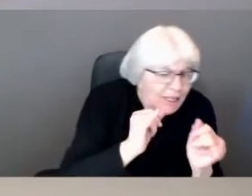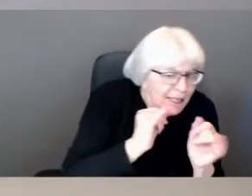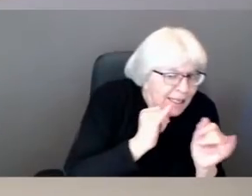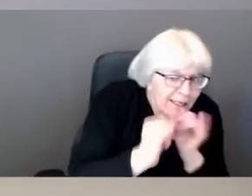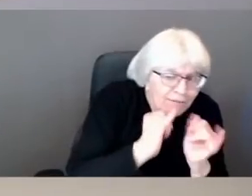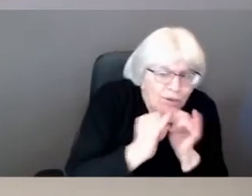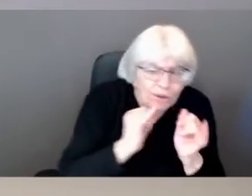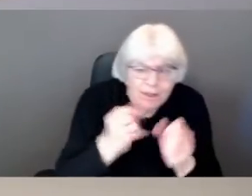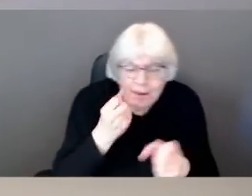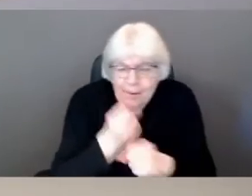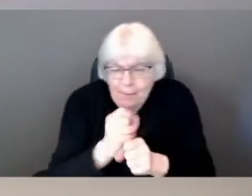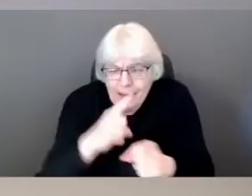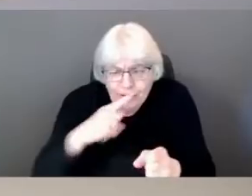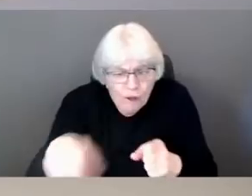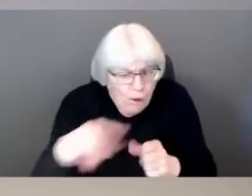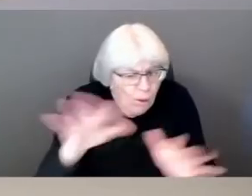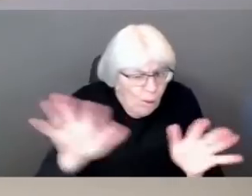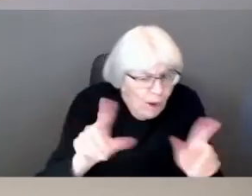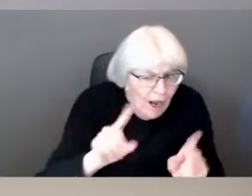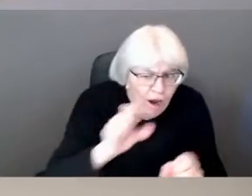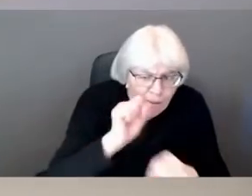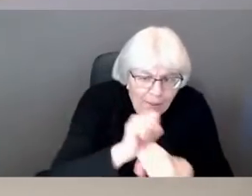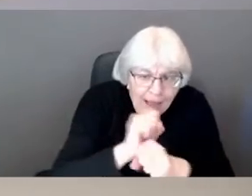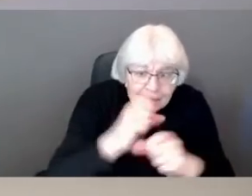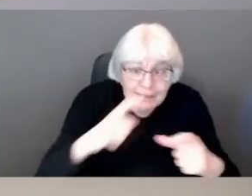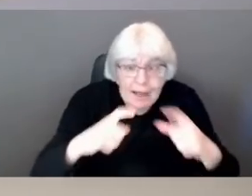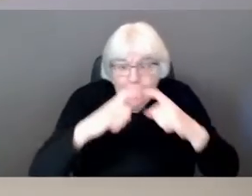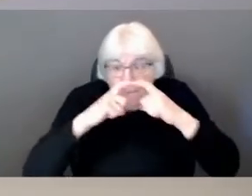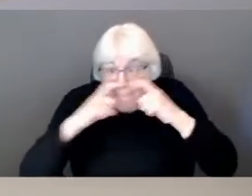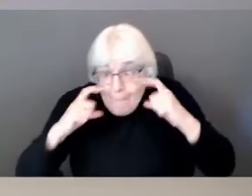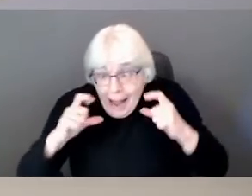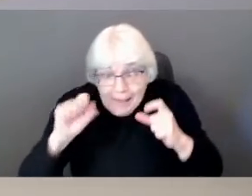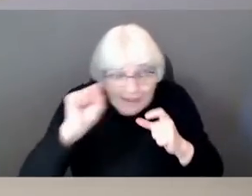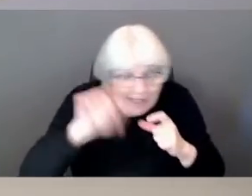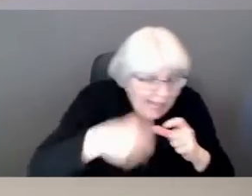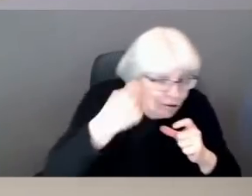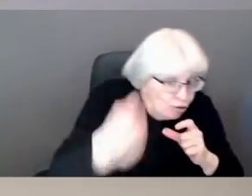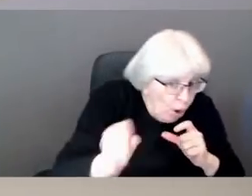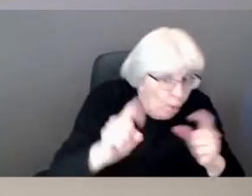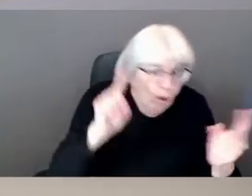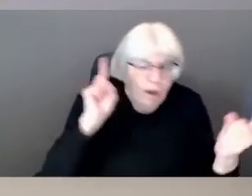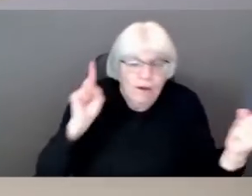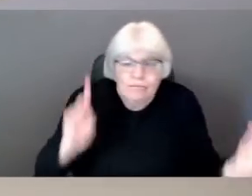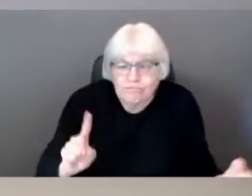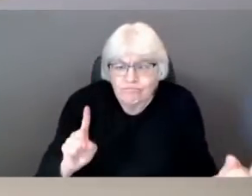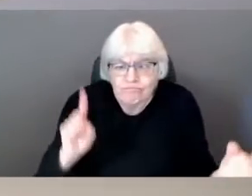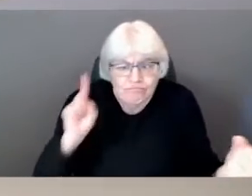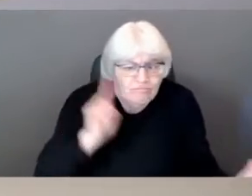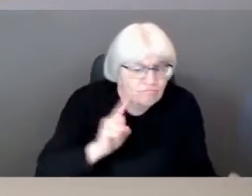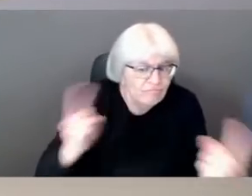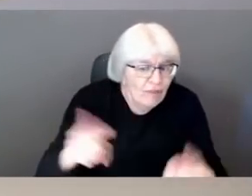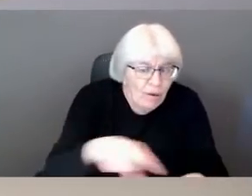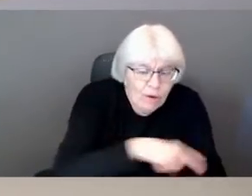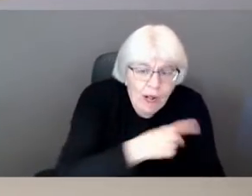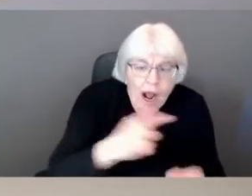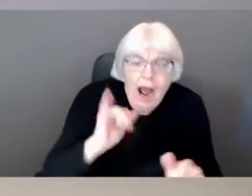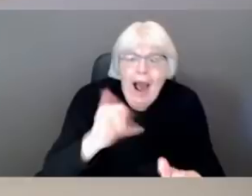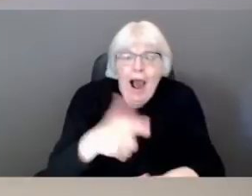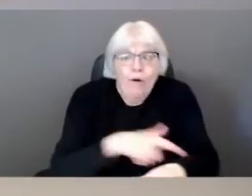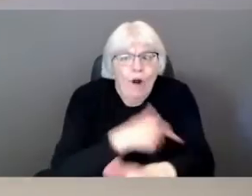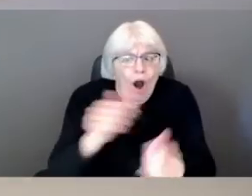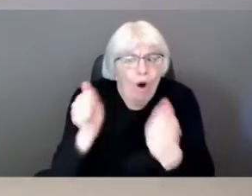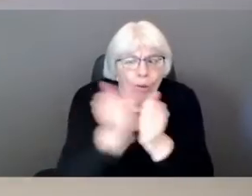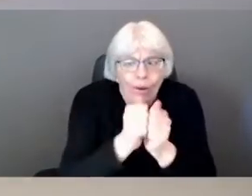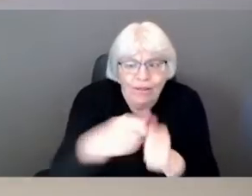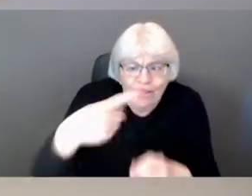distanced, if they had masks on, length of time exposed to anybody else. So that's all part of the sort of